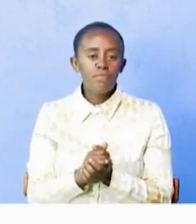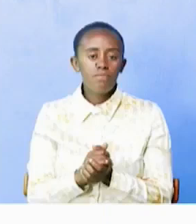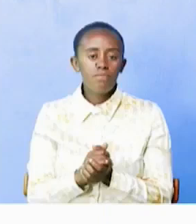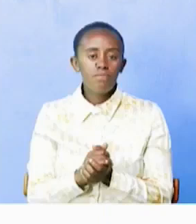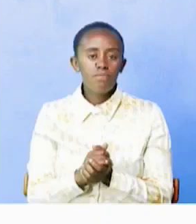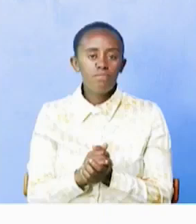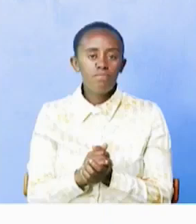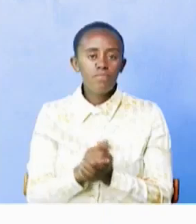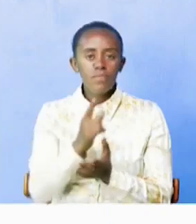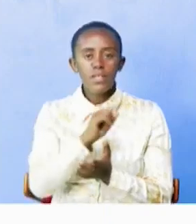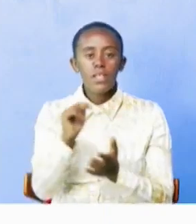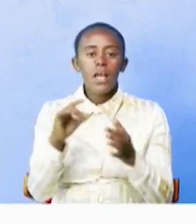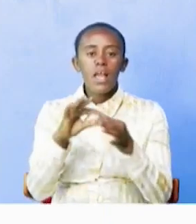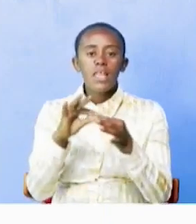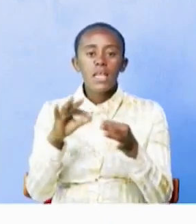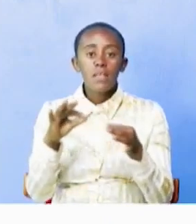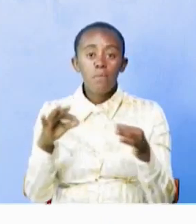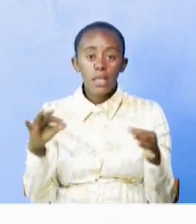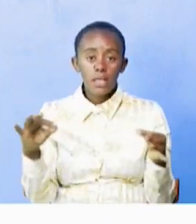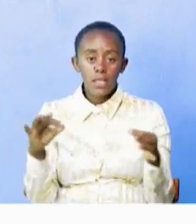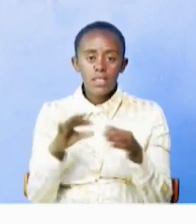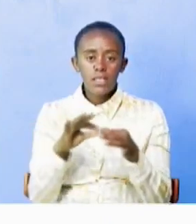the statement